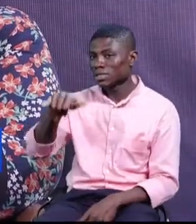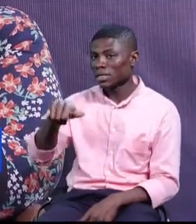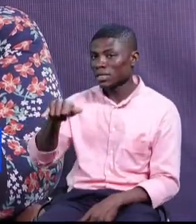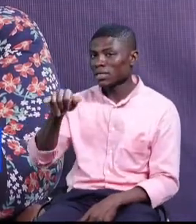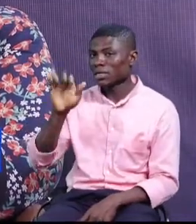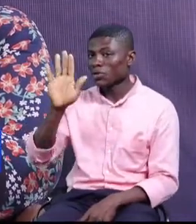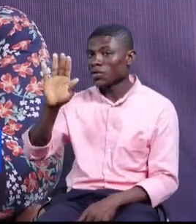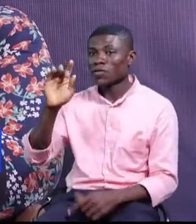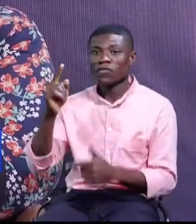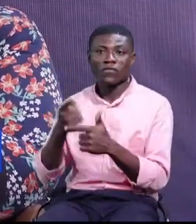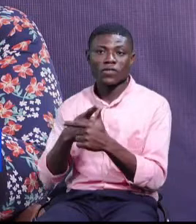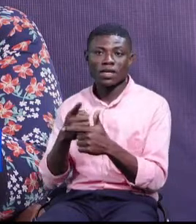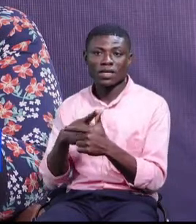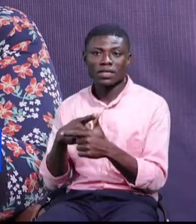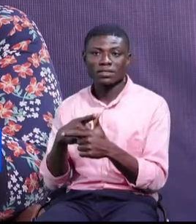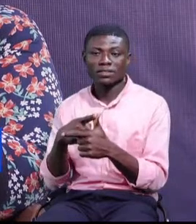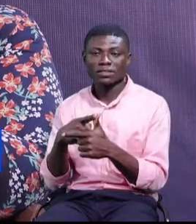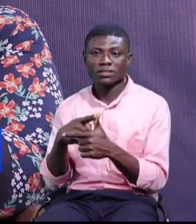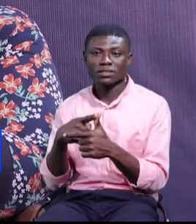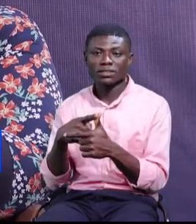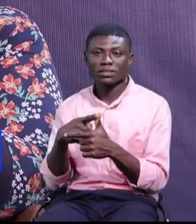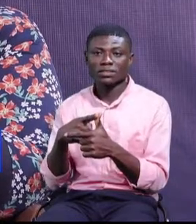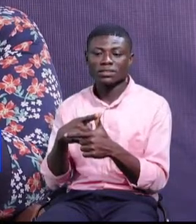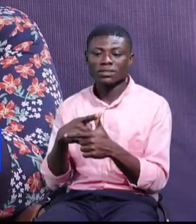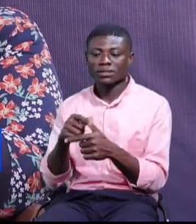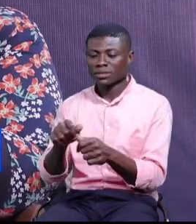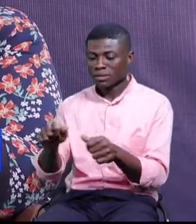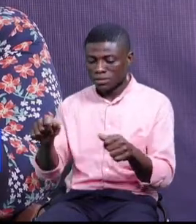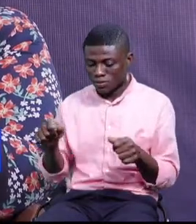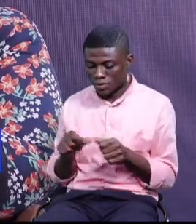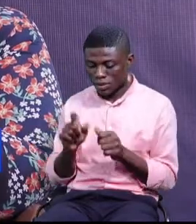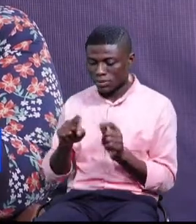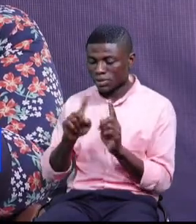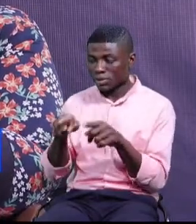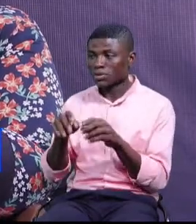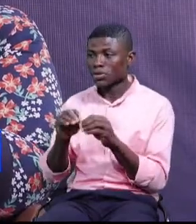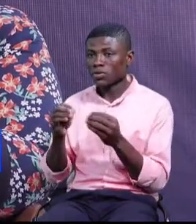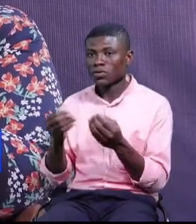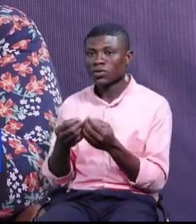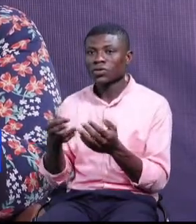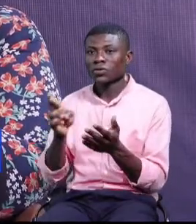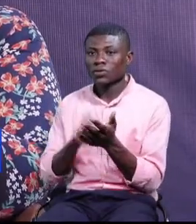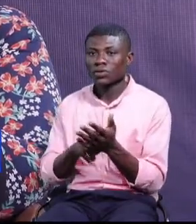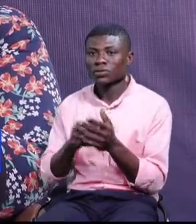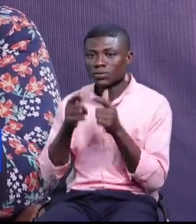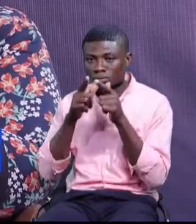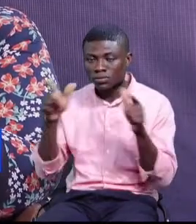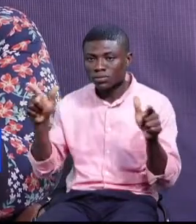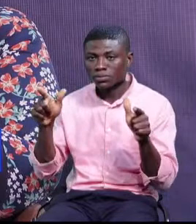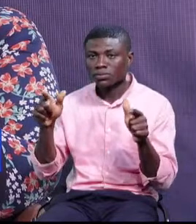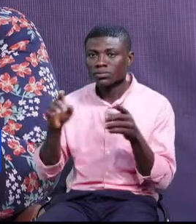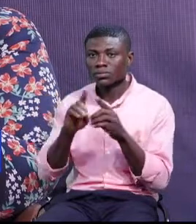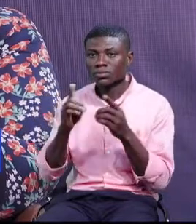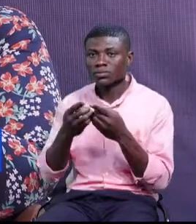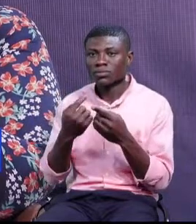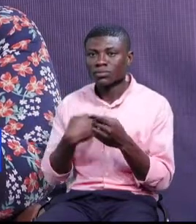first agency to go to. So you Registrar General's Department. So now we are saying